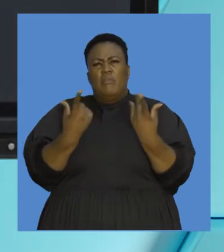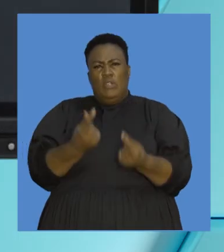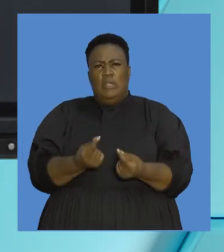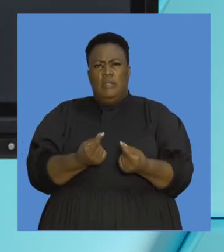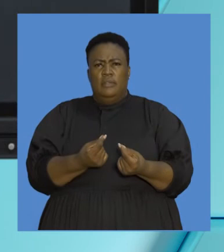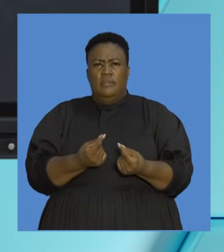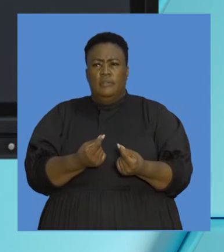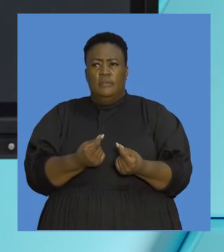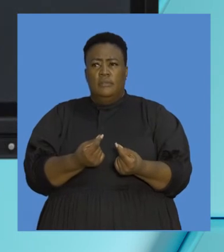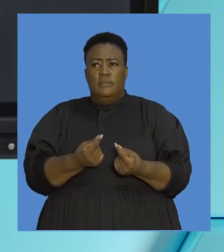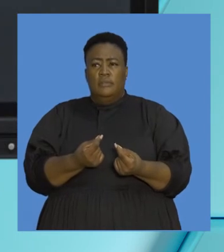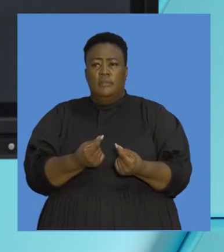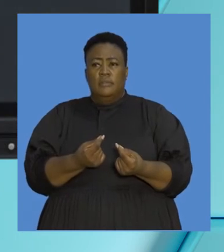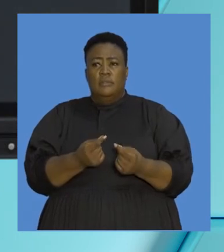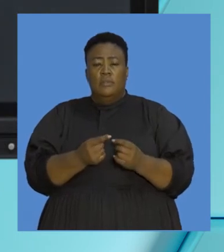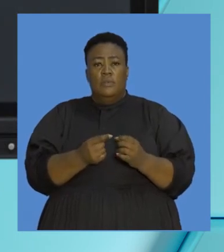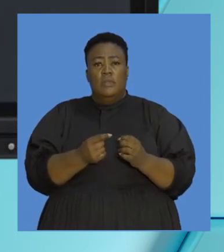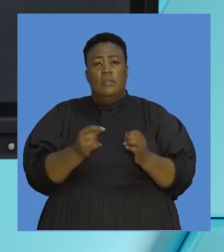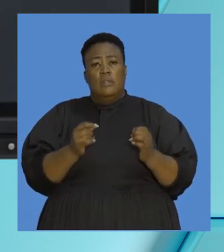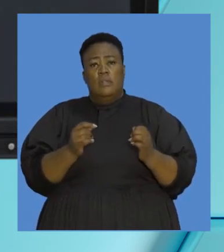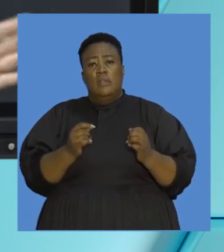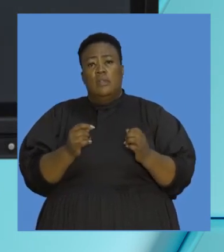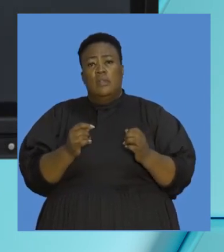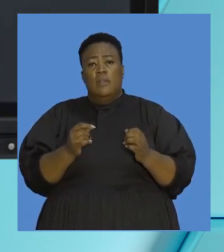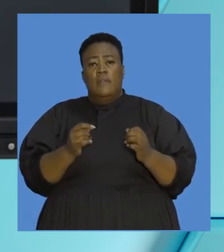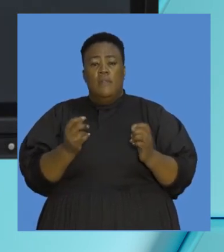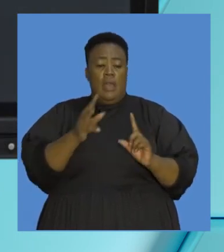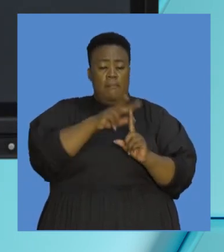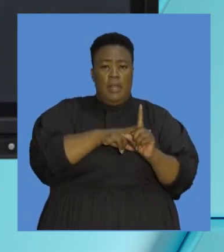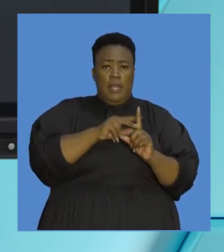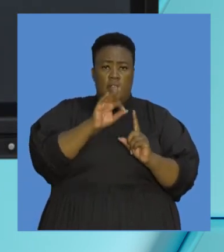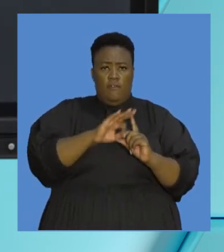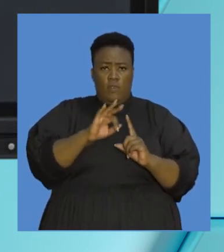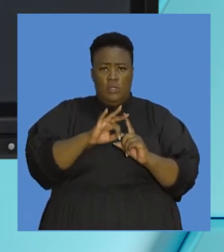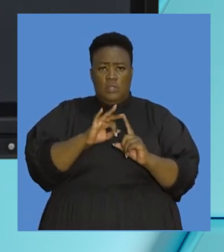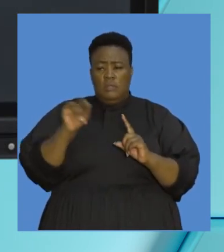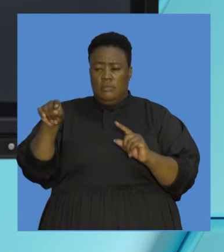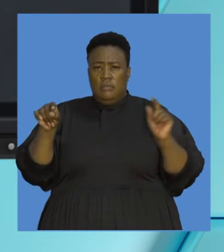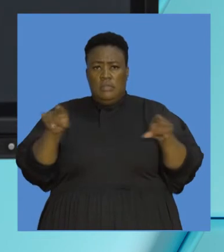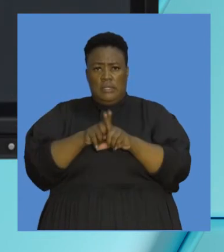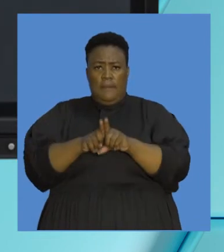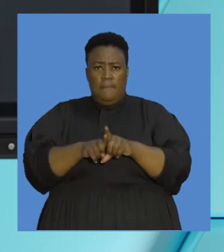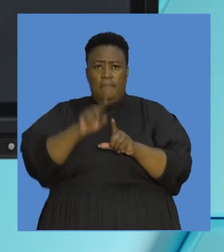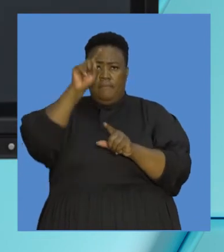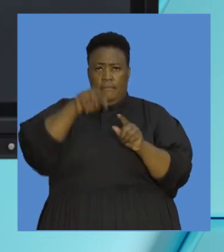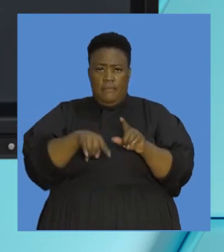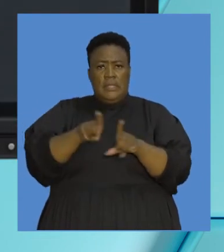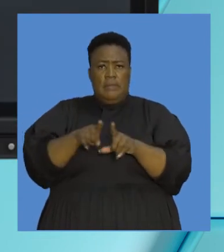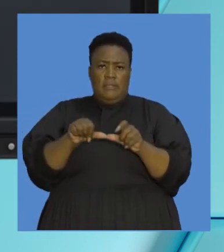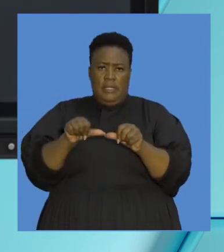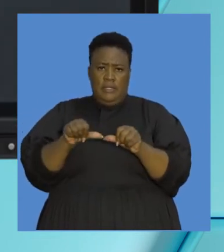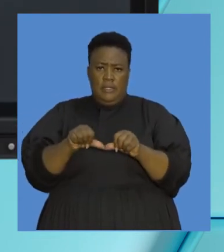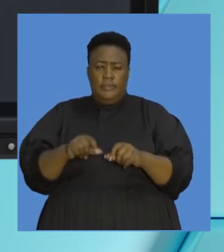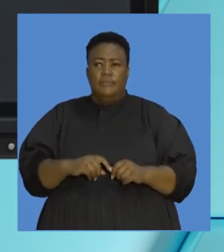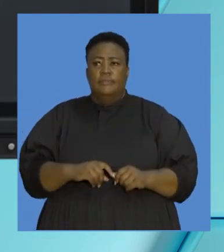diagram we just drew, where the applied force and friction are the same size, Gravity and the normal force, same